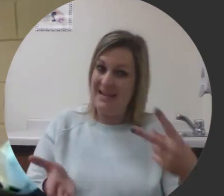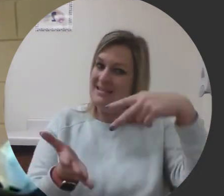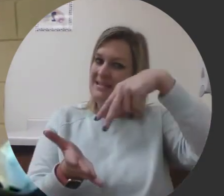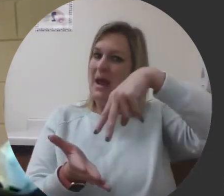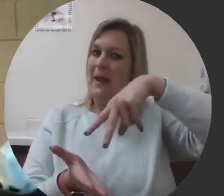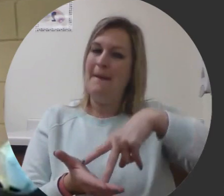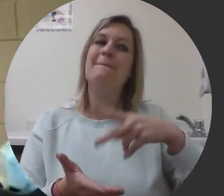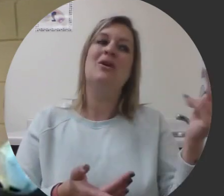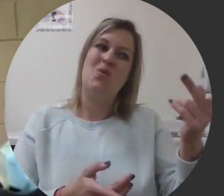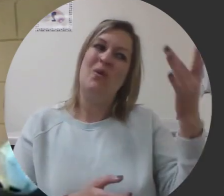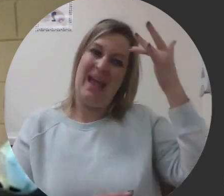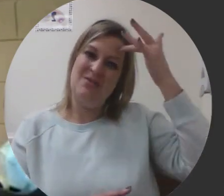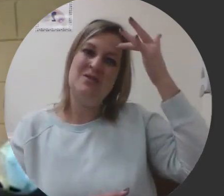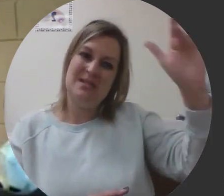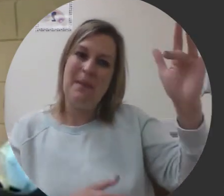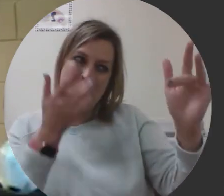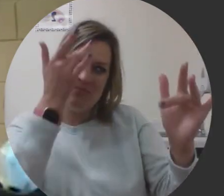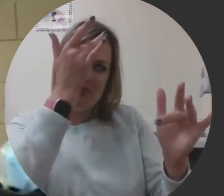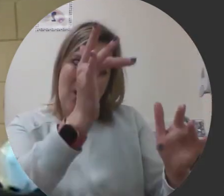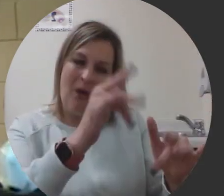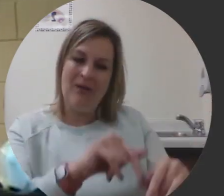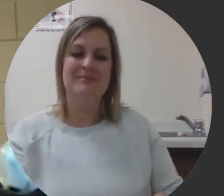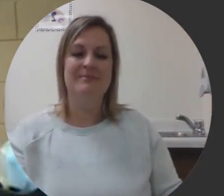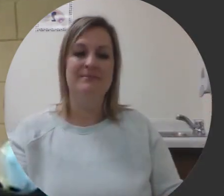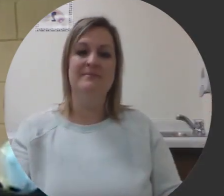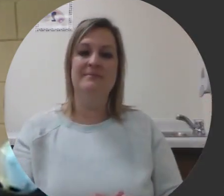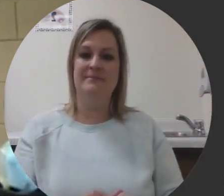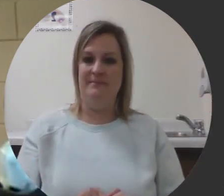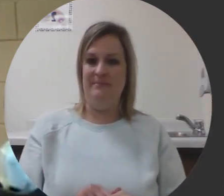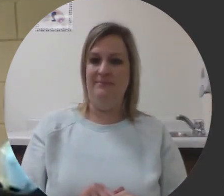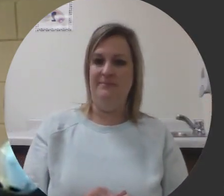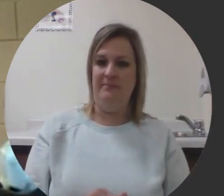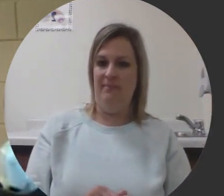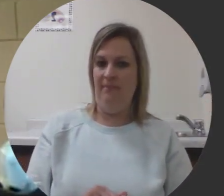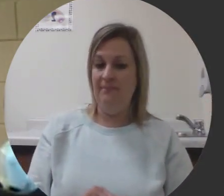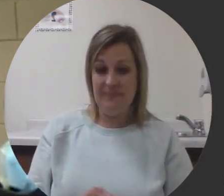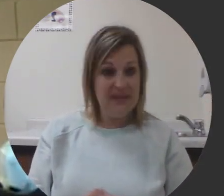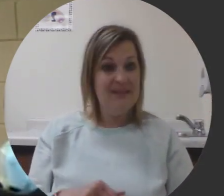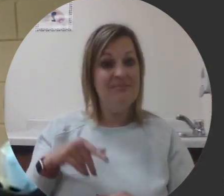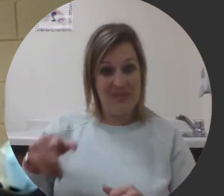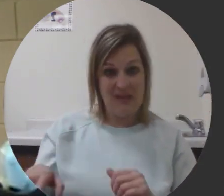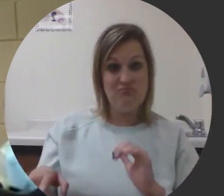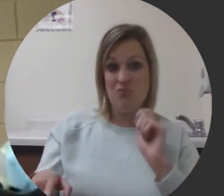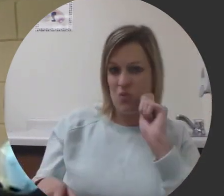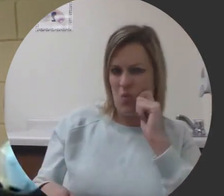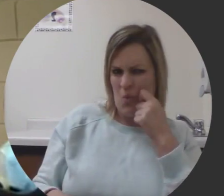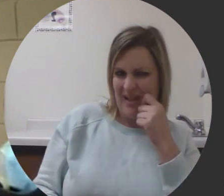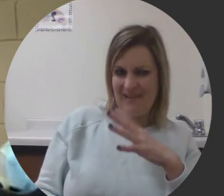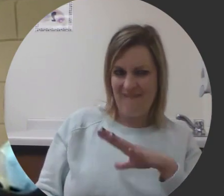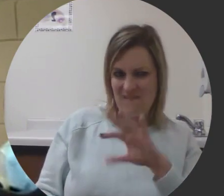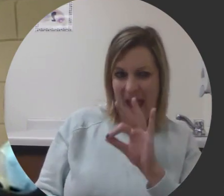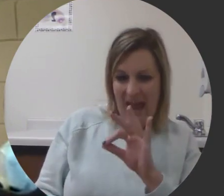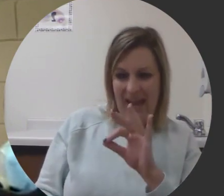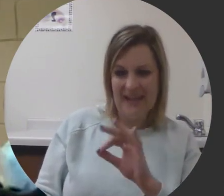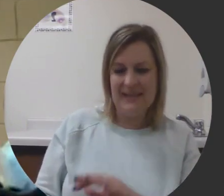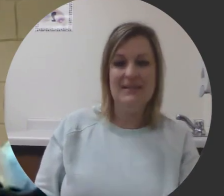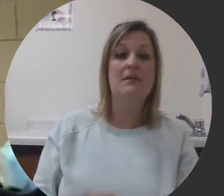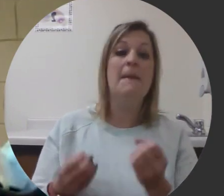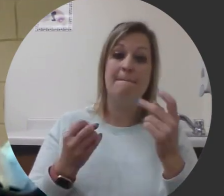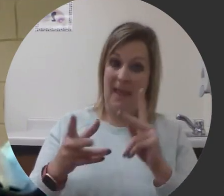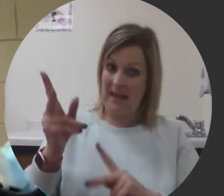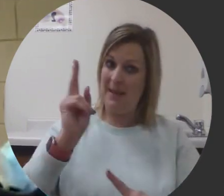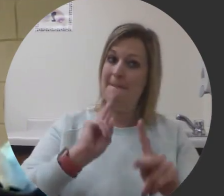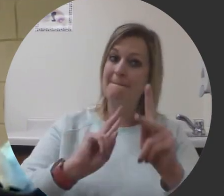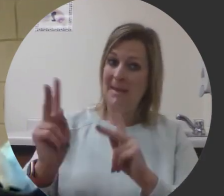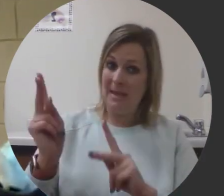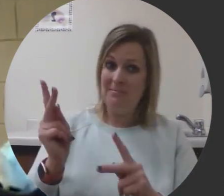clever couple of kids here, he said to Mother. How I wish I could have found such a thing when I was their age. There were many stories then of this creature, and I